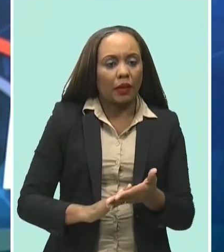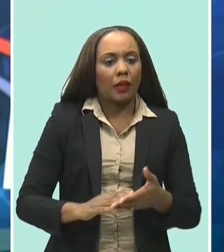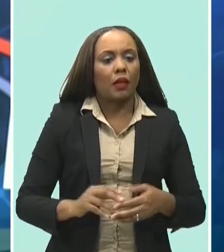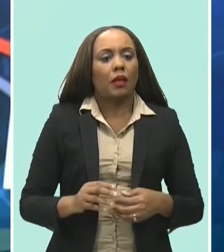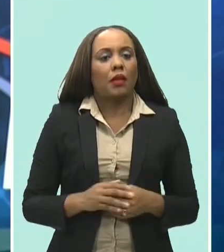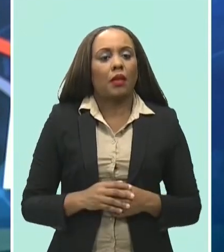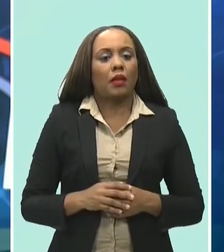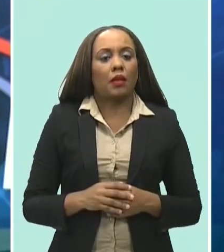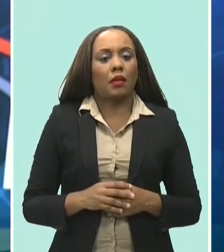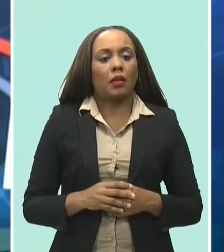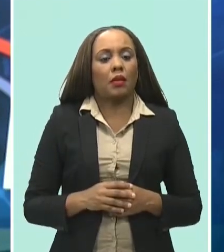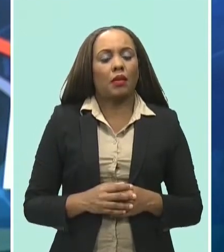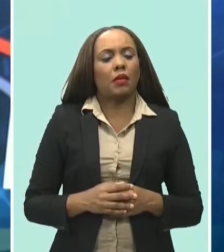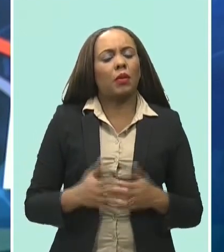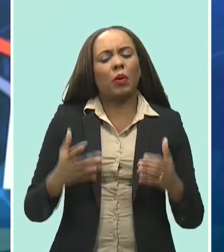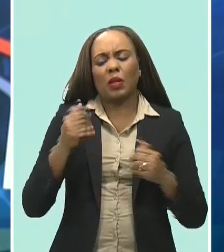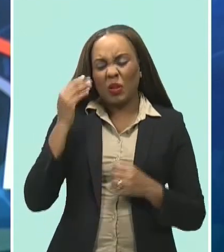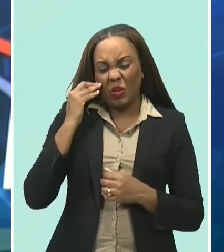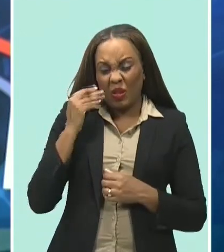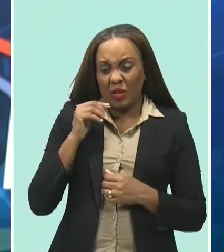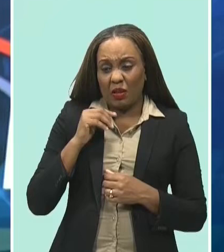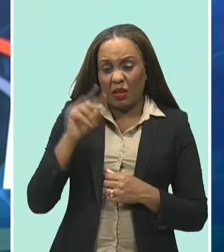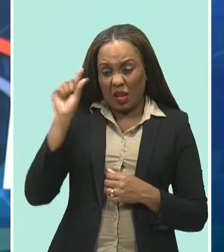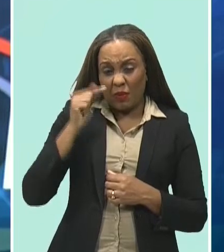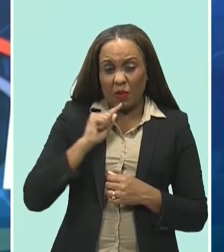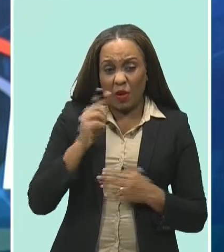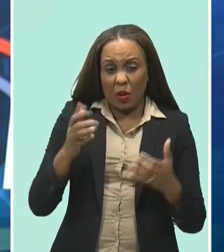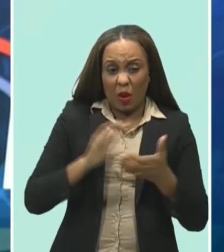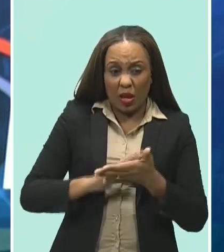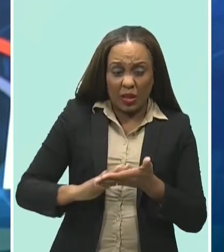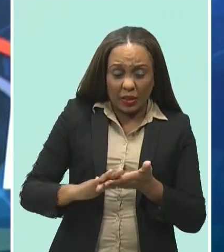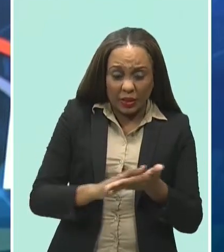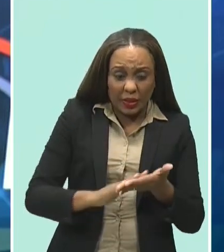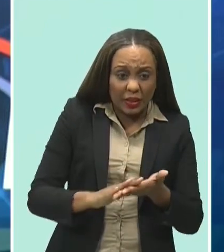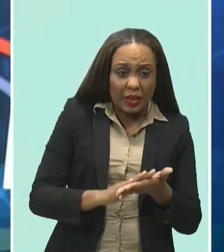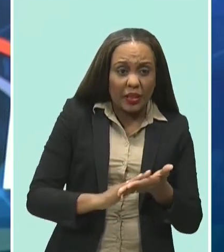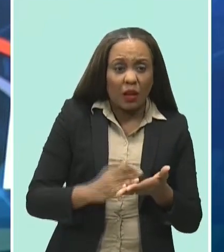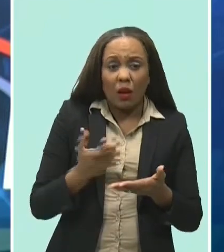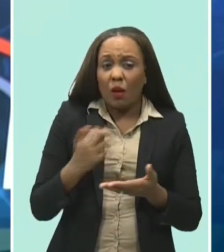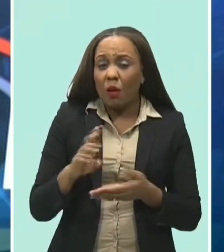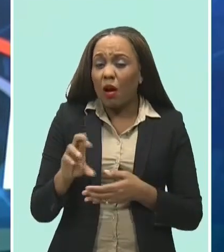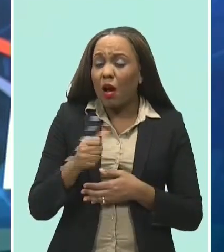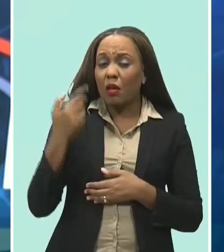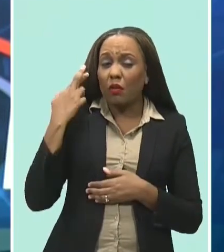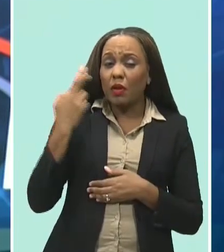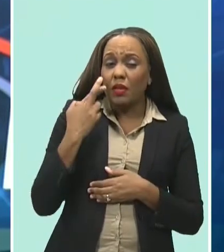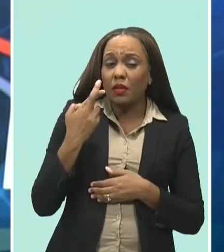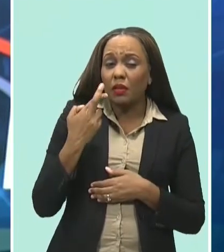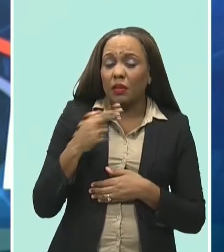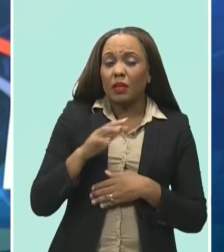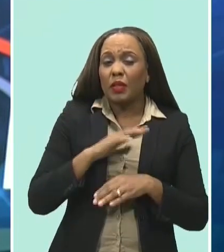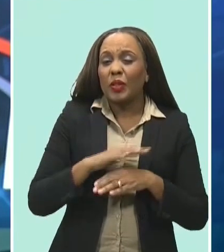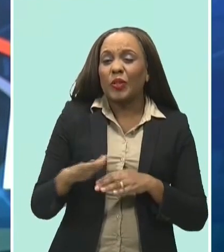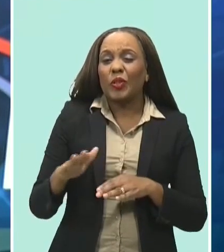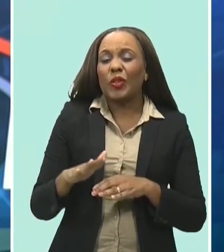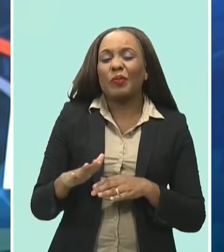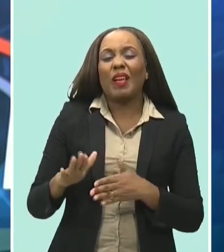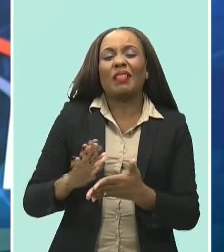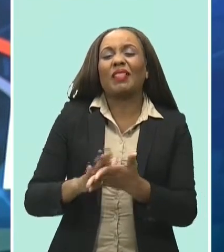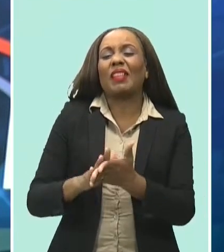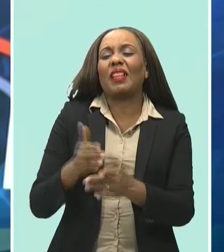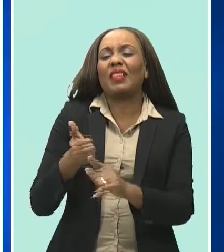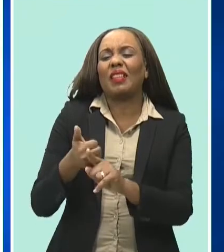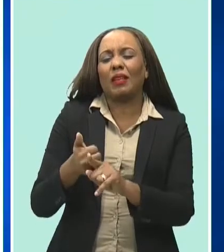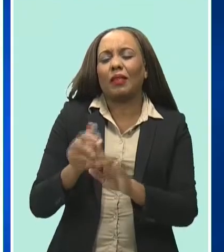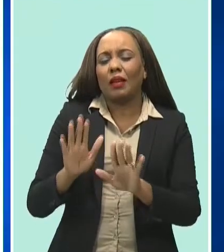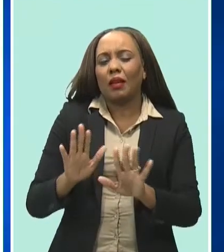by having a clean country or other factors, Bishop Atherley cautioned government not to pat itself on the back too soon.